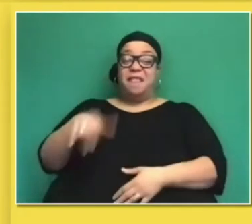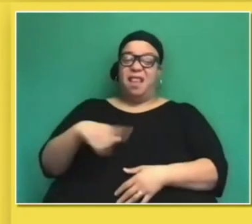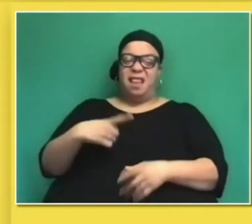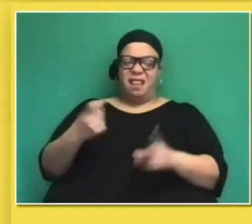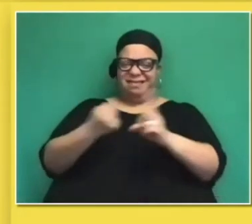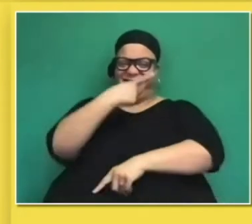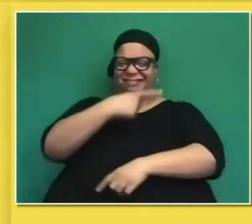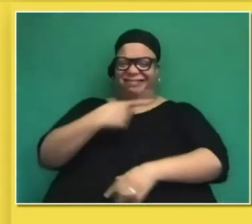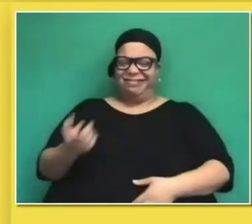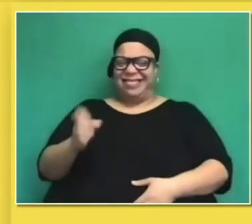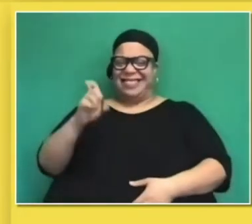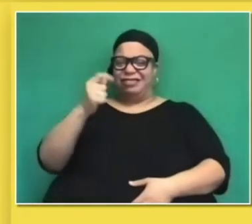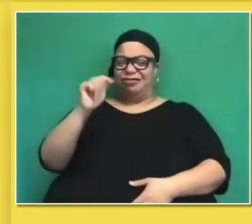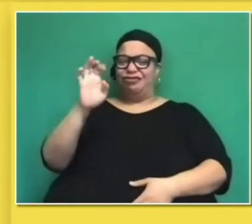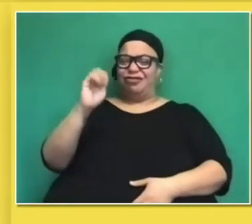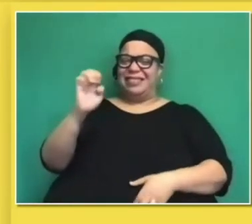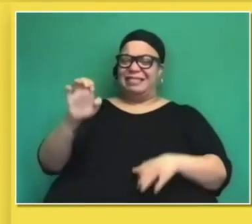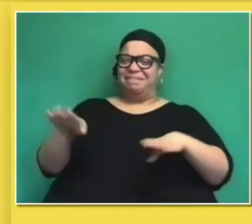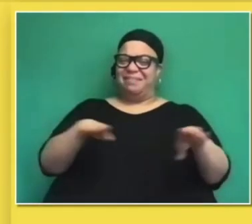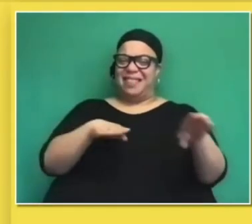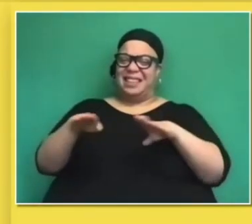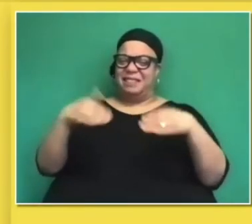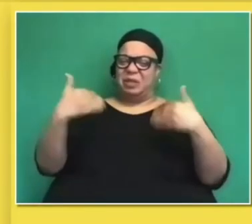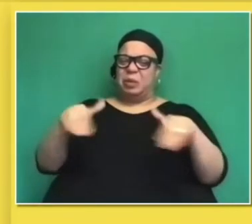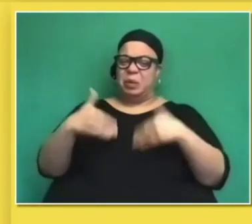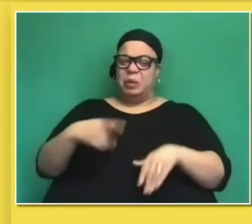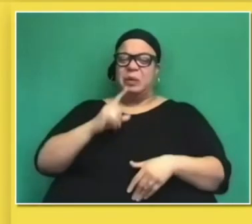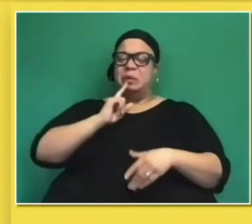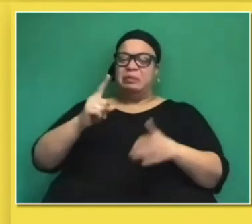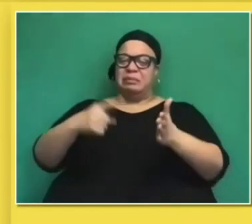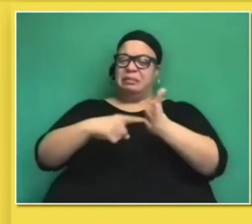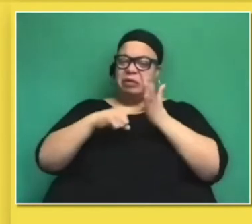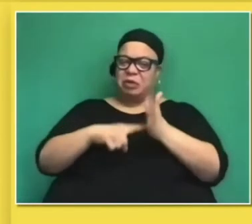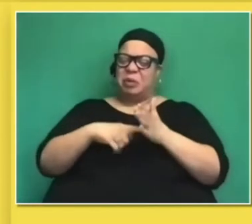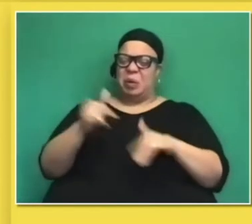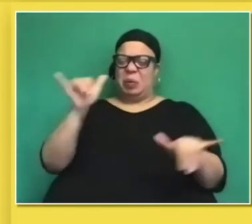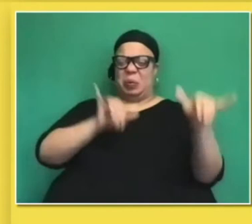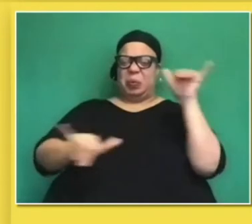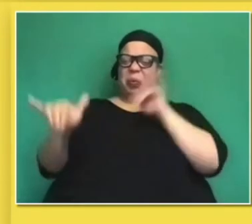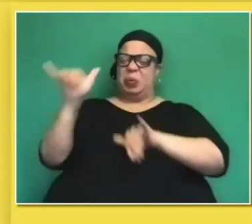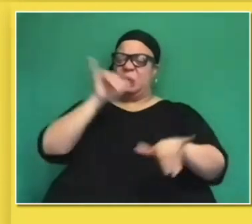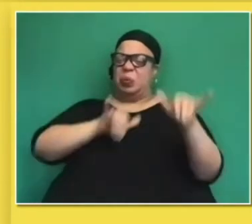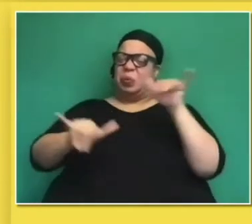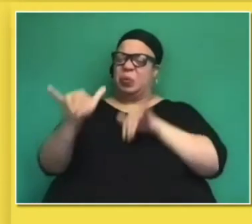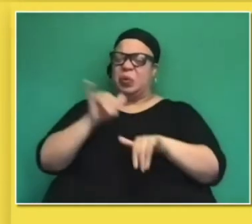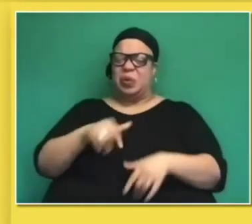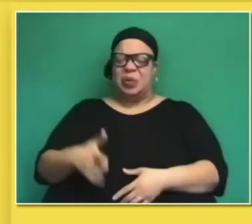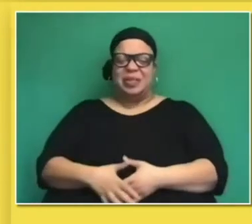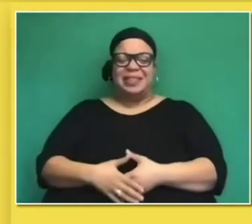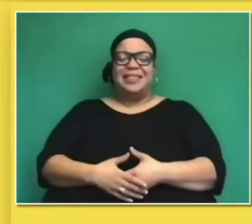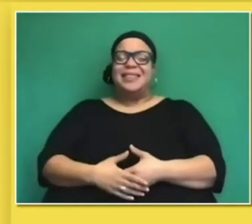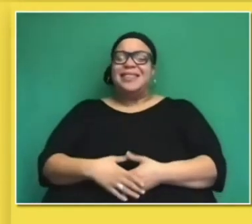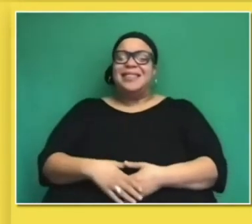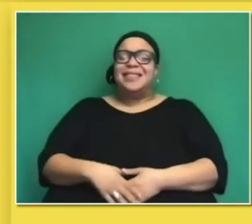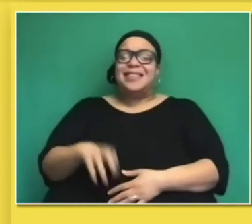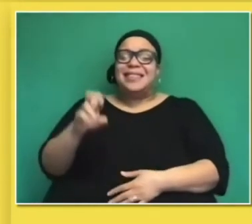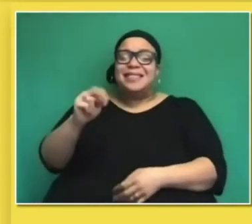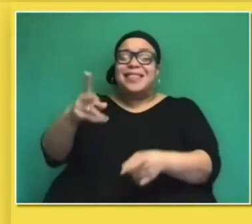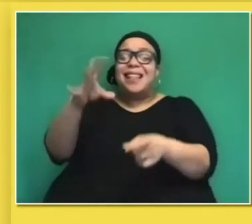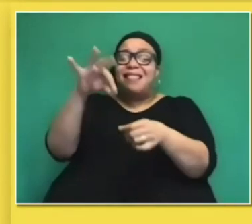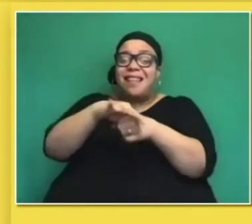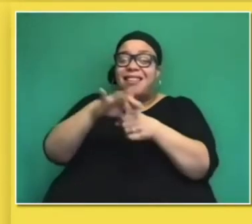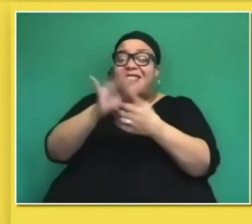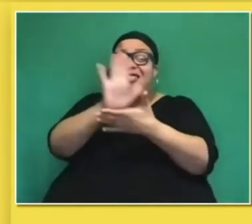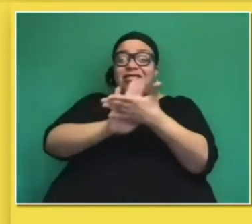even the flawed Electoral College doesn't say you have to get all the Electoral College votes. It says 270, which means there's going to be